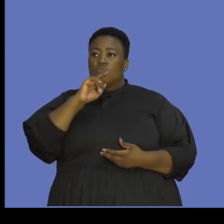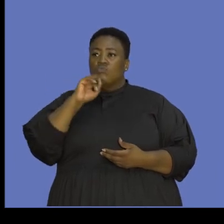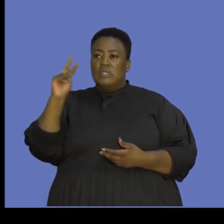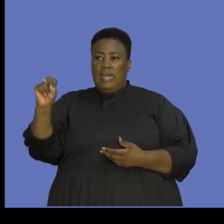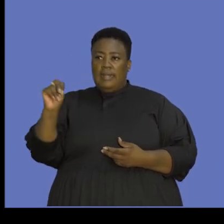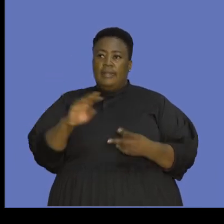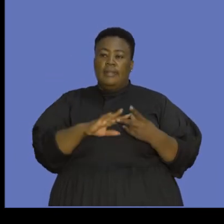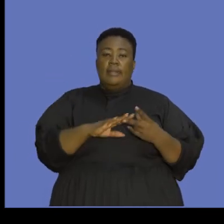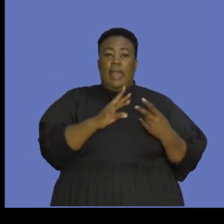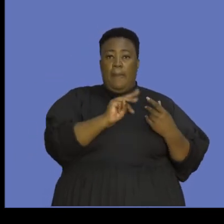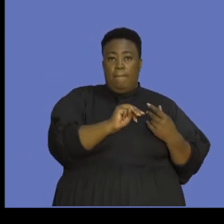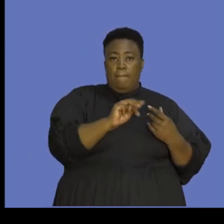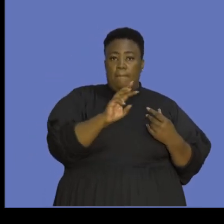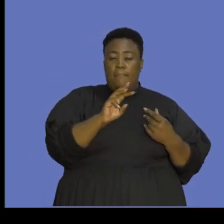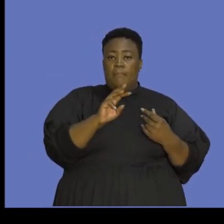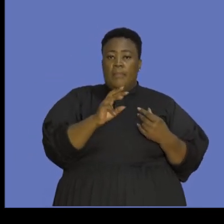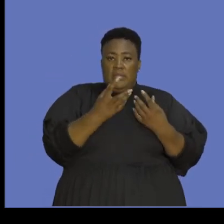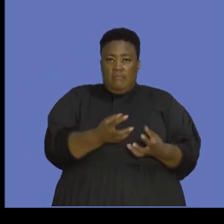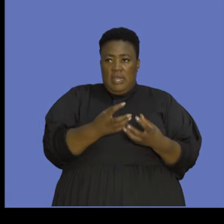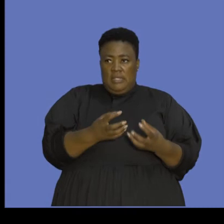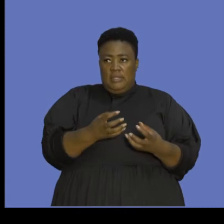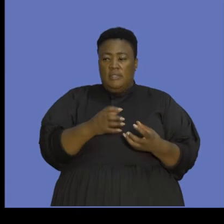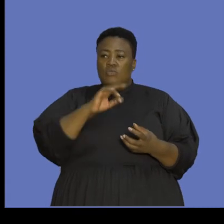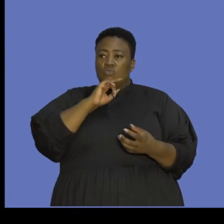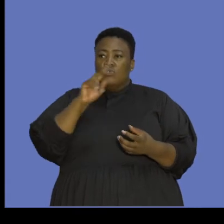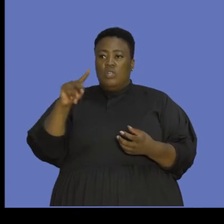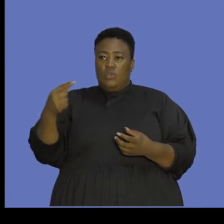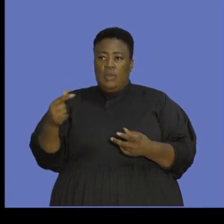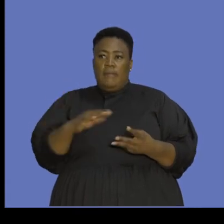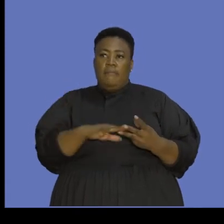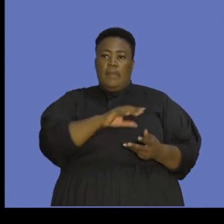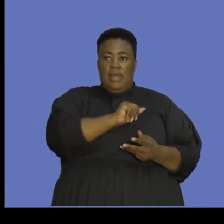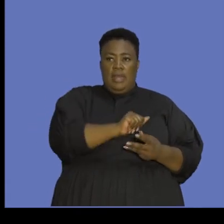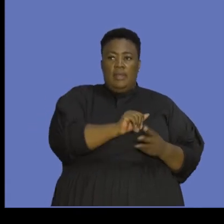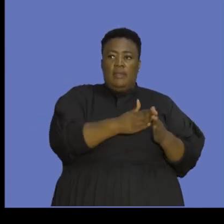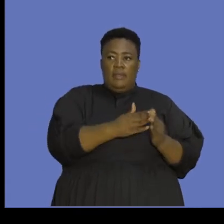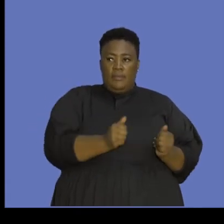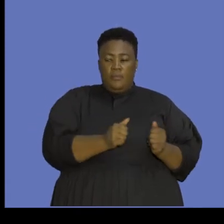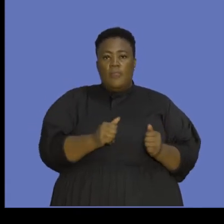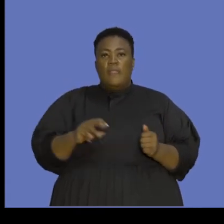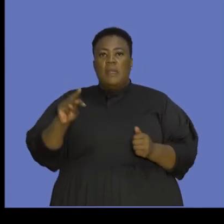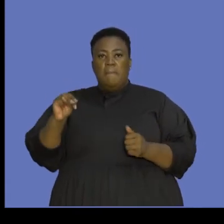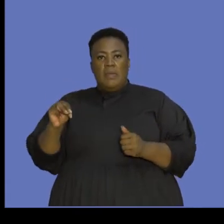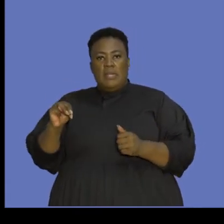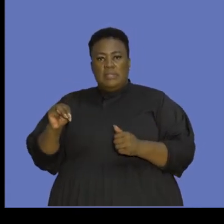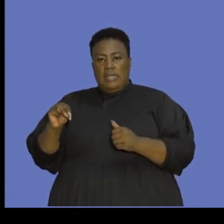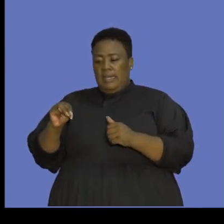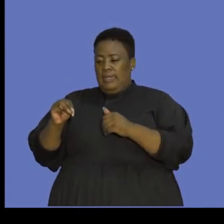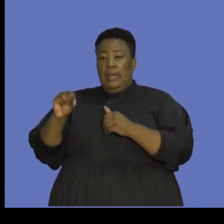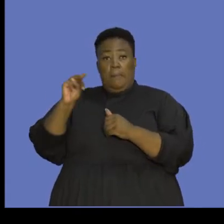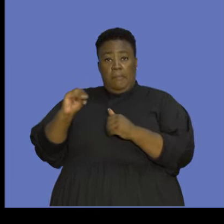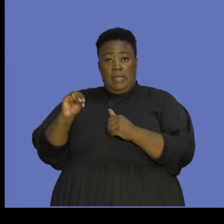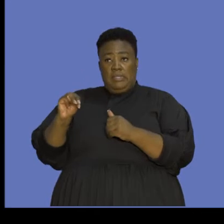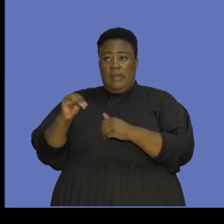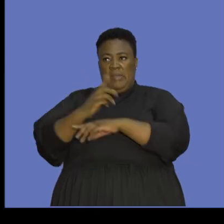measured in kilograms. And A is the acceleration in meters per second squared.